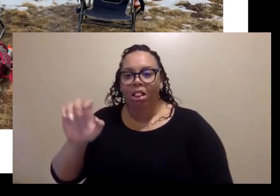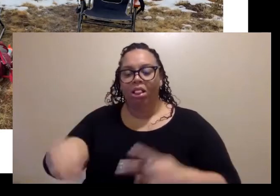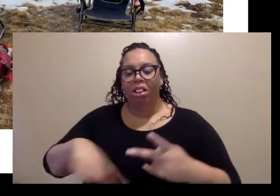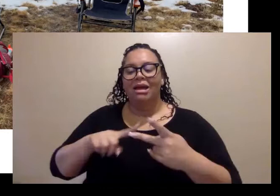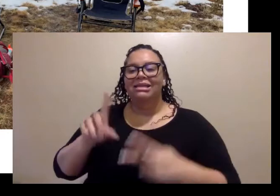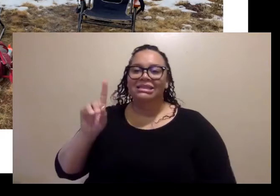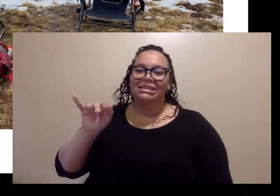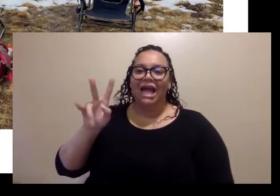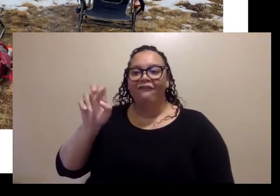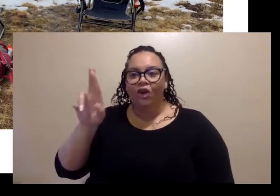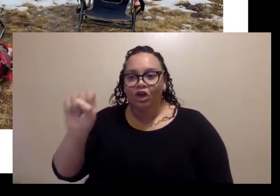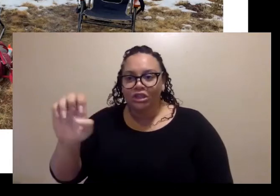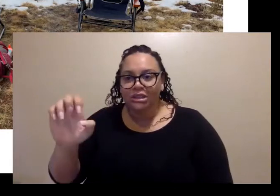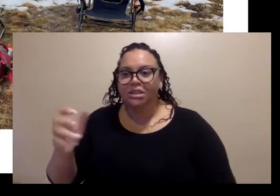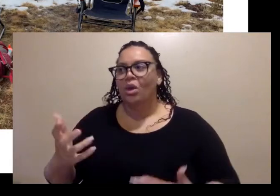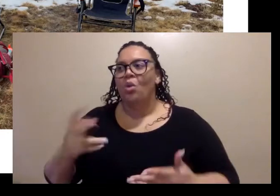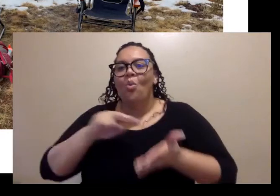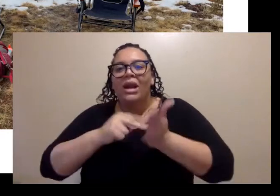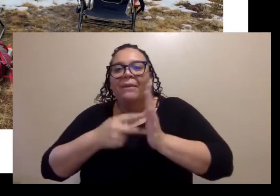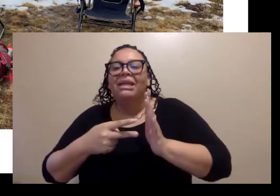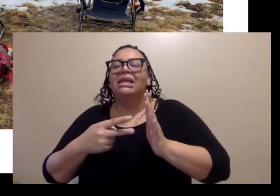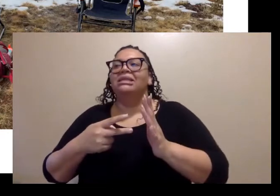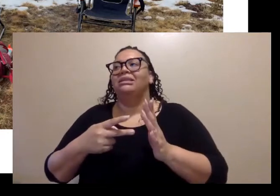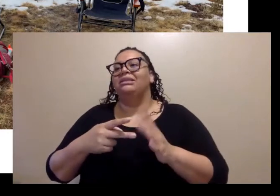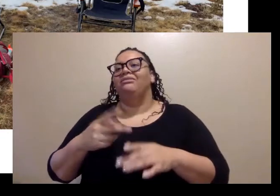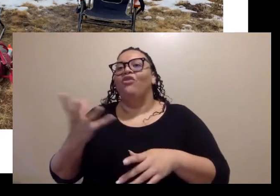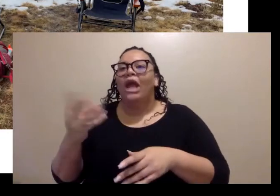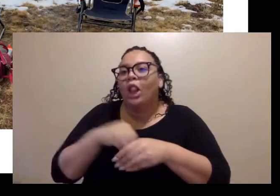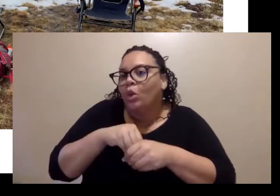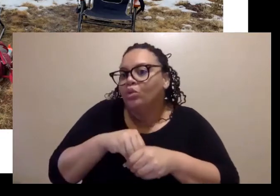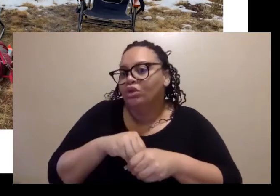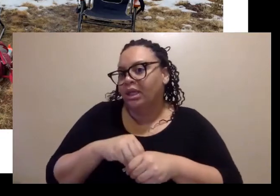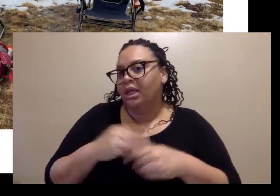means around inclusion and such. And so